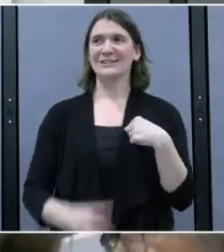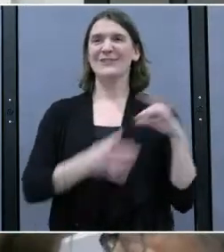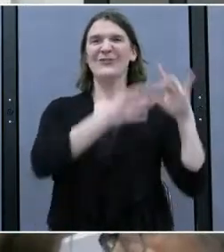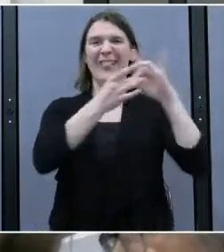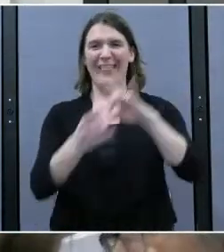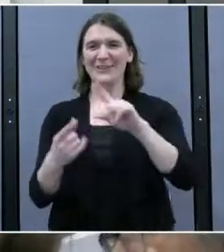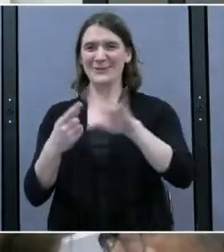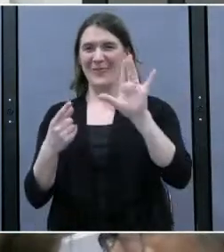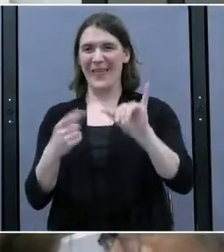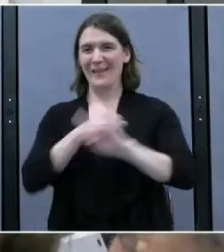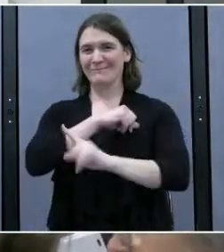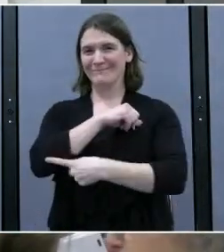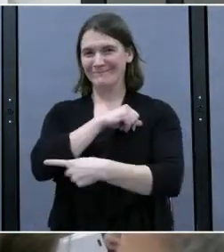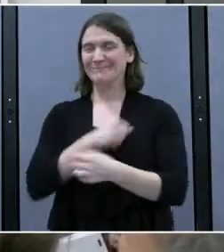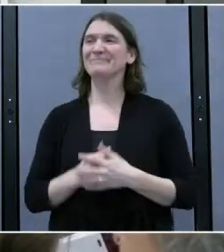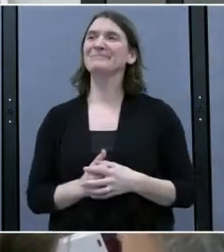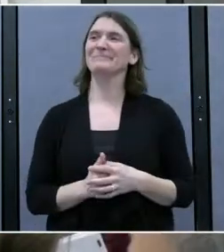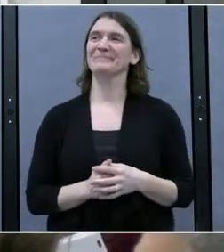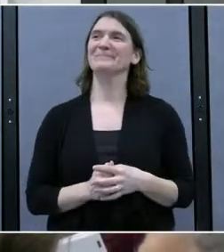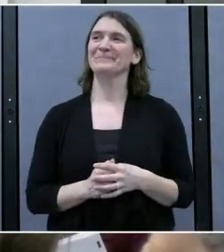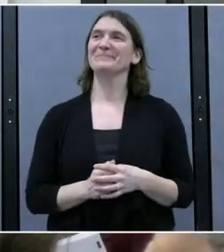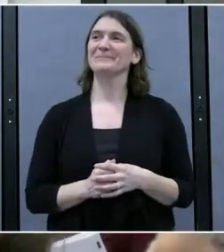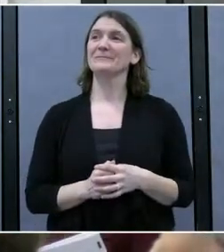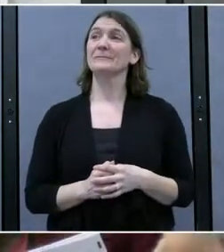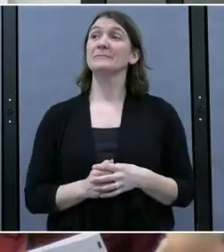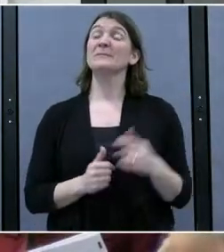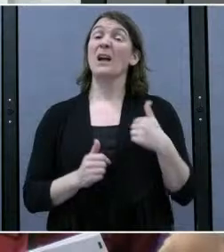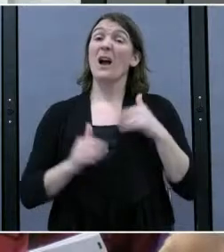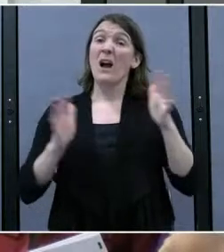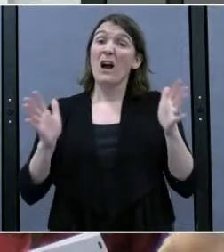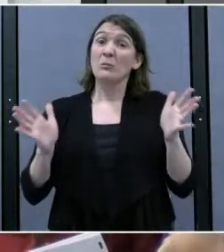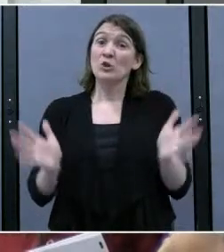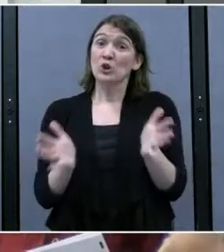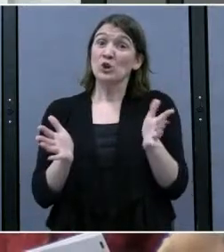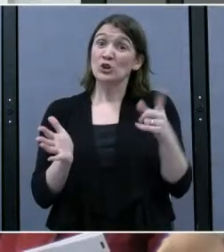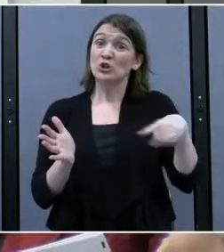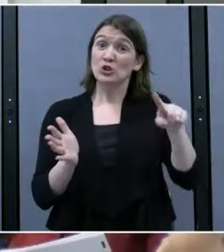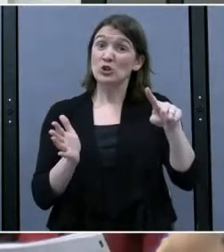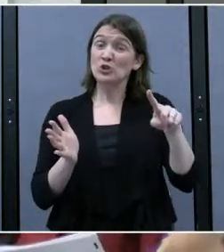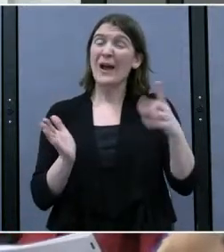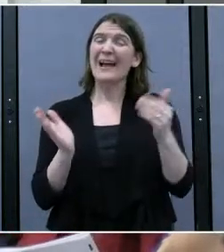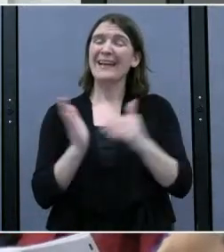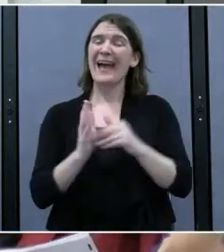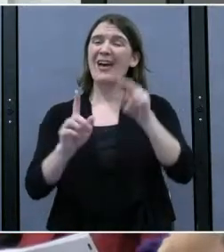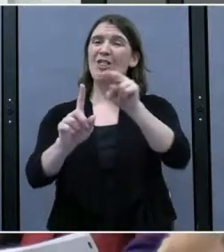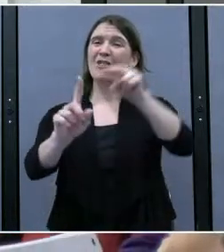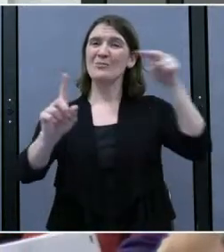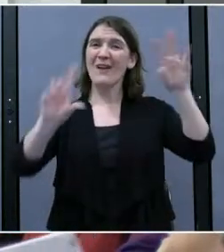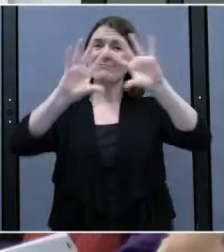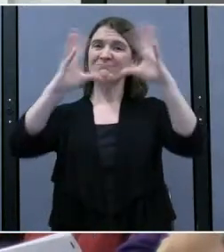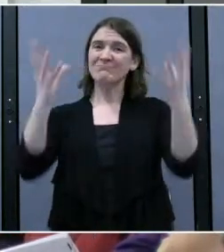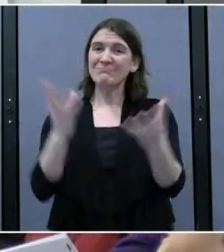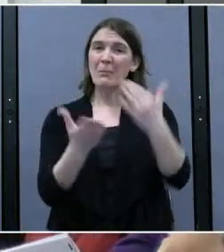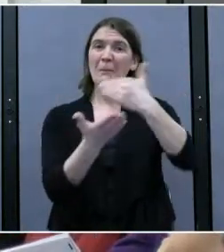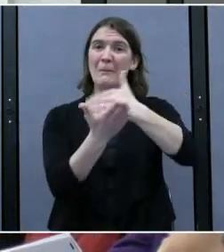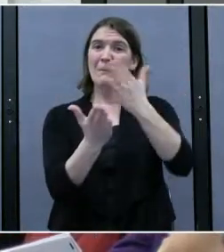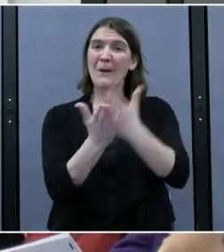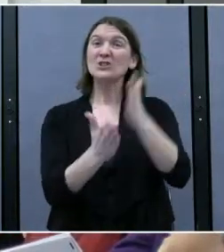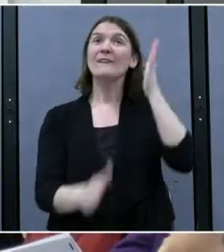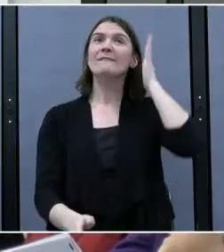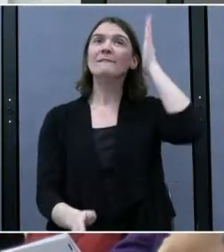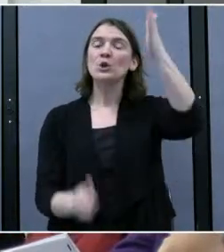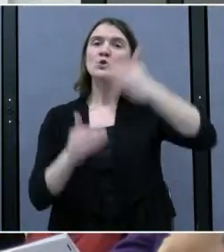his. I have been encouraging you guys to take a more holistic look at the budget long